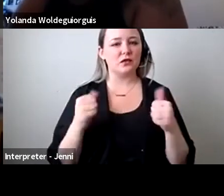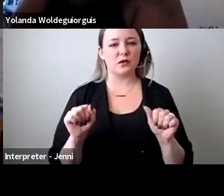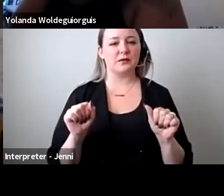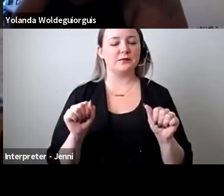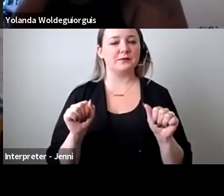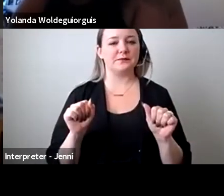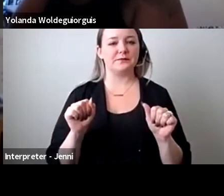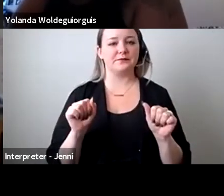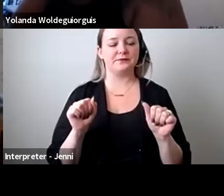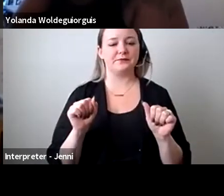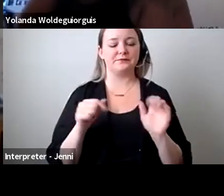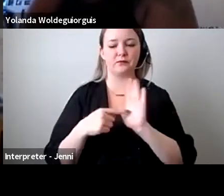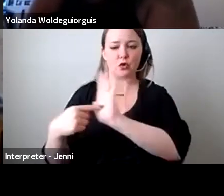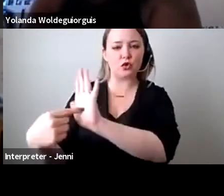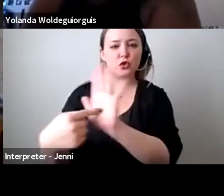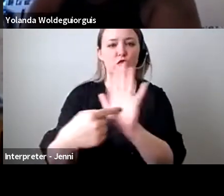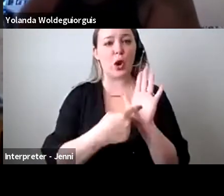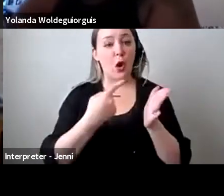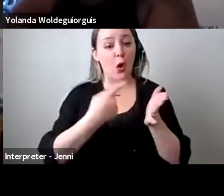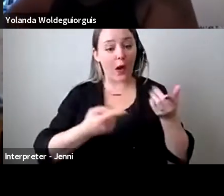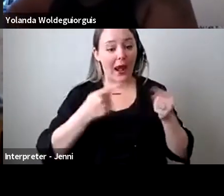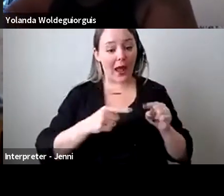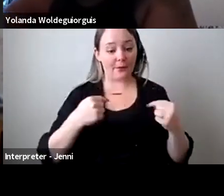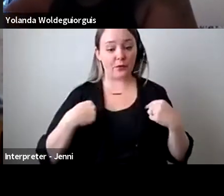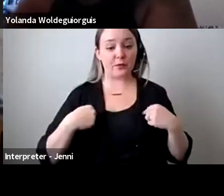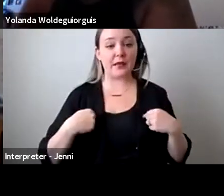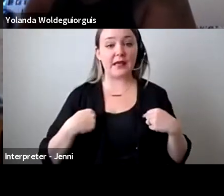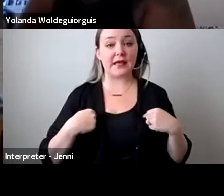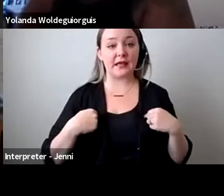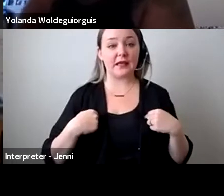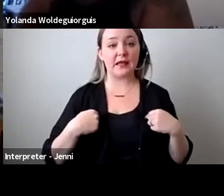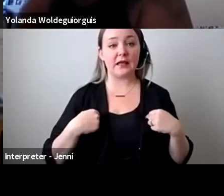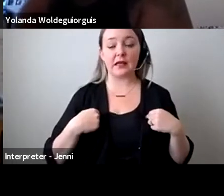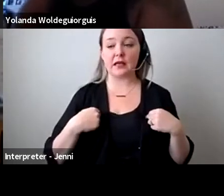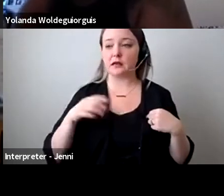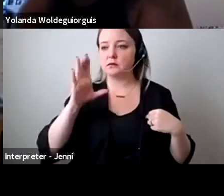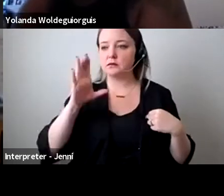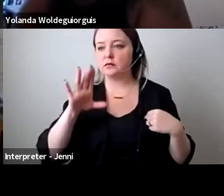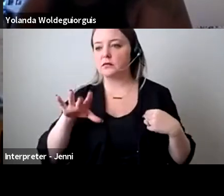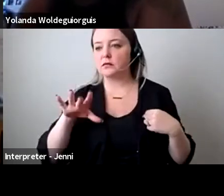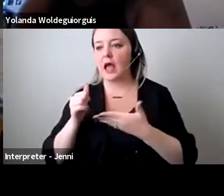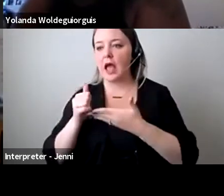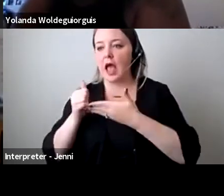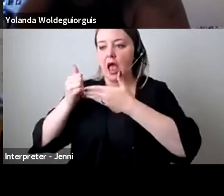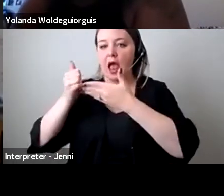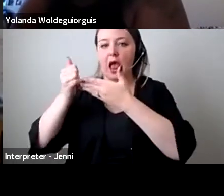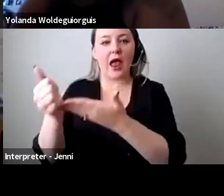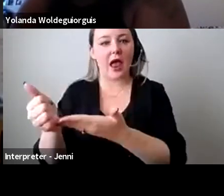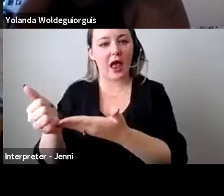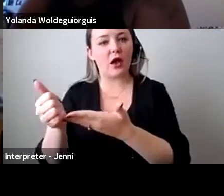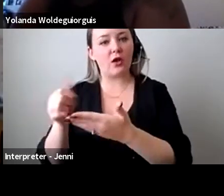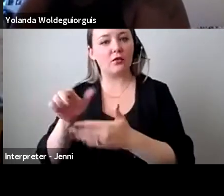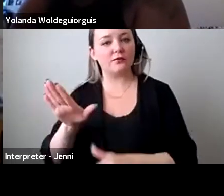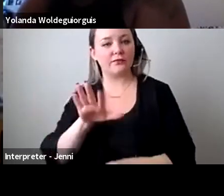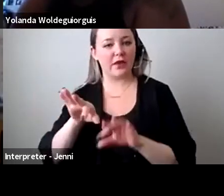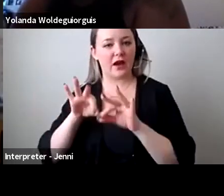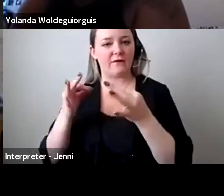to highlight what happened to me, to get that needed help that the family need,